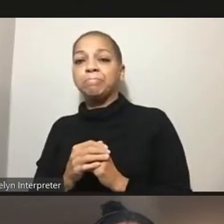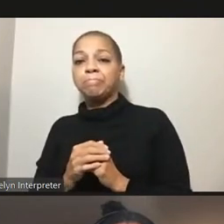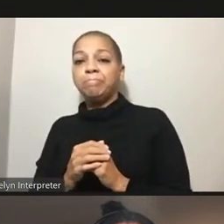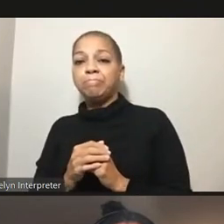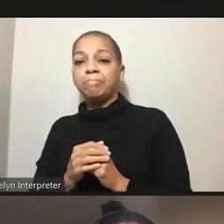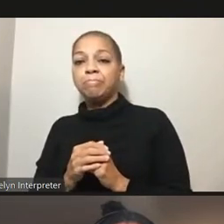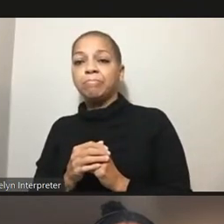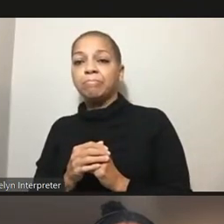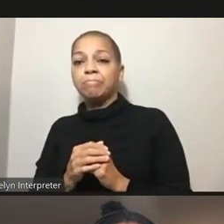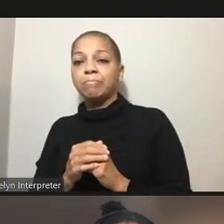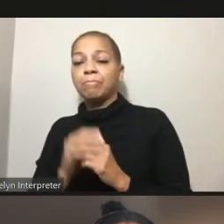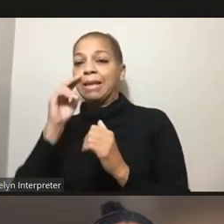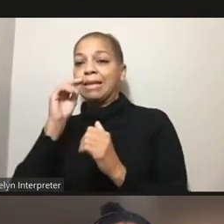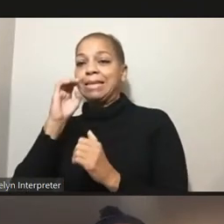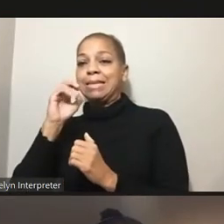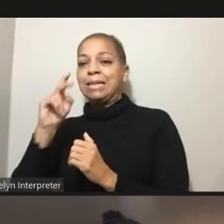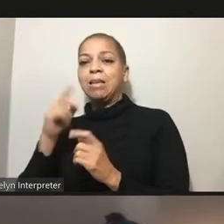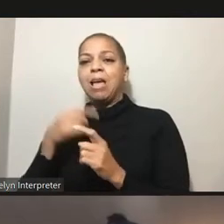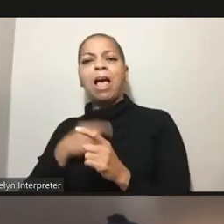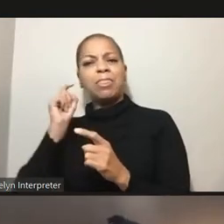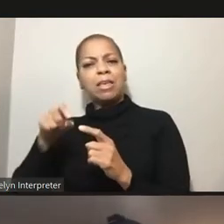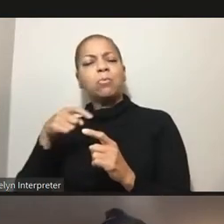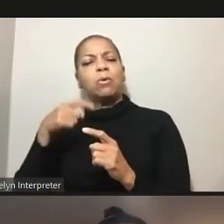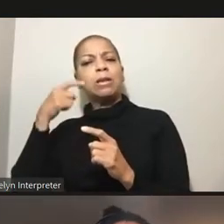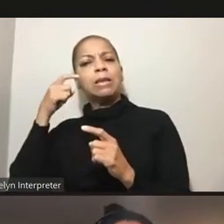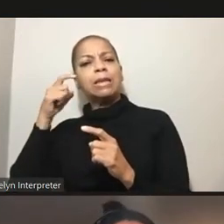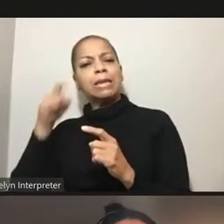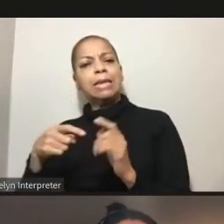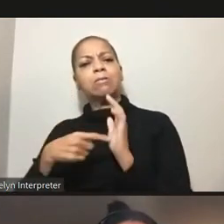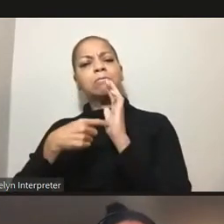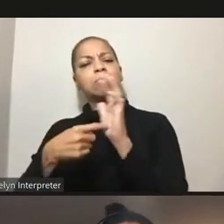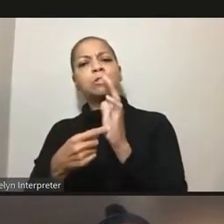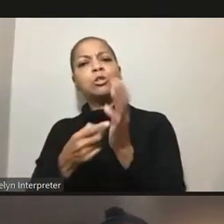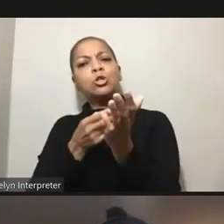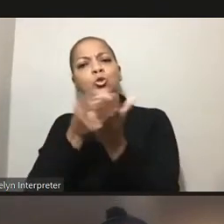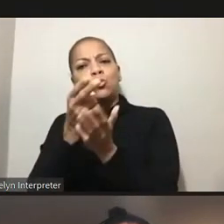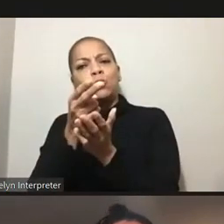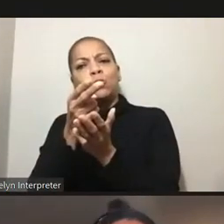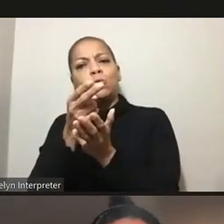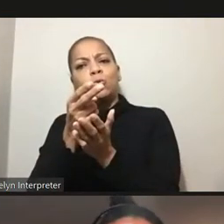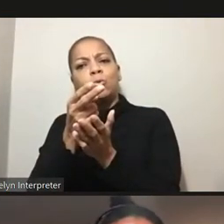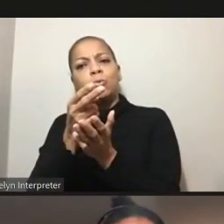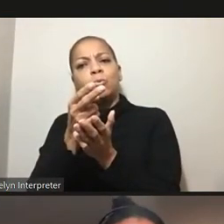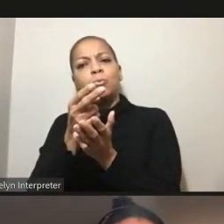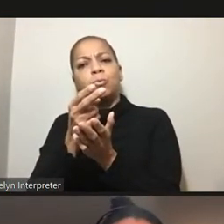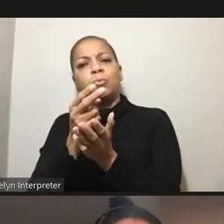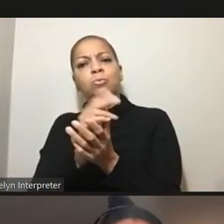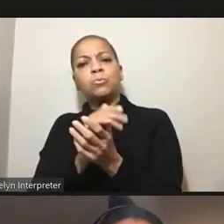Yeah, and I think that we have to stand up for our truth and in our truth.